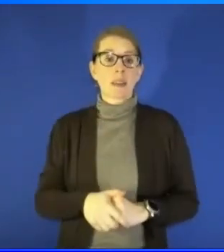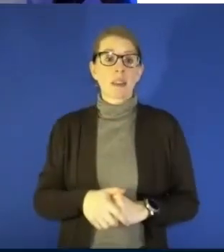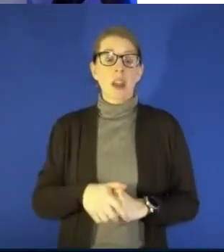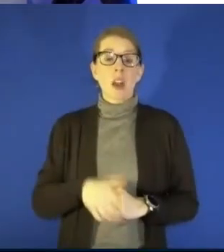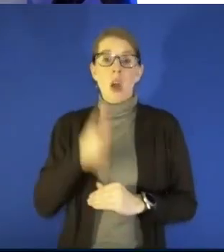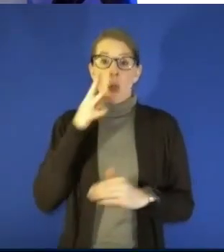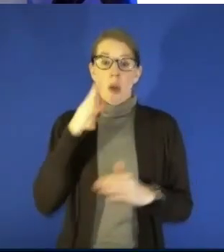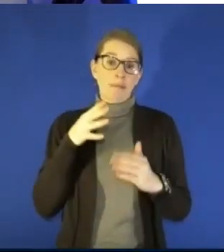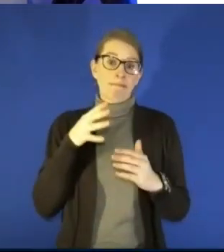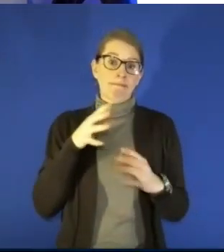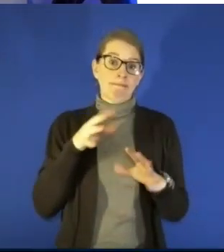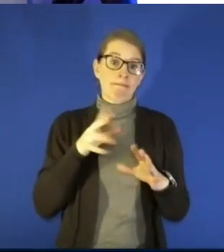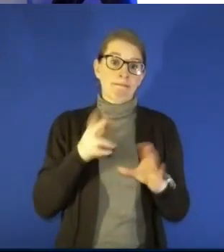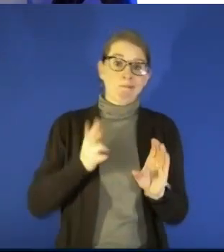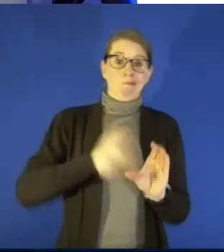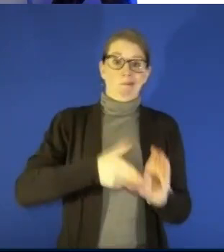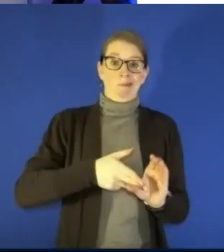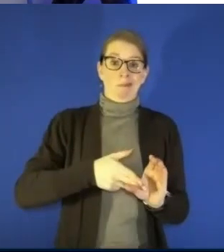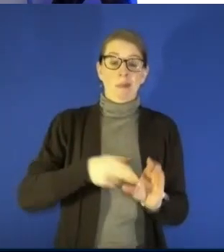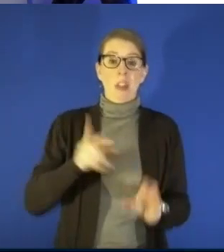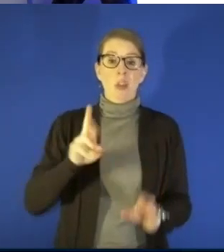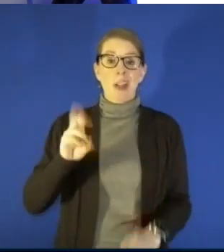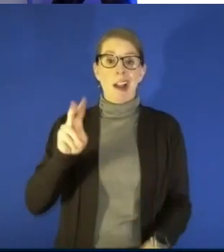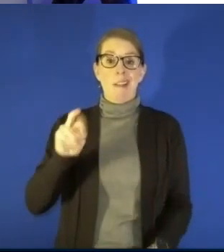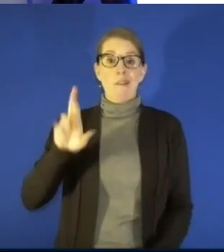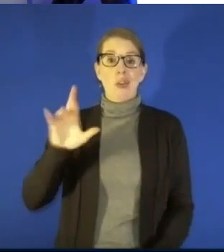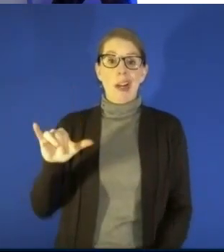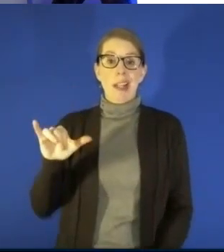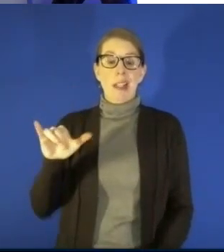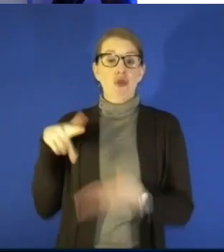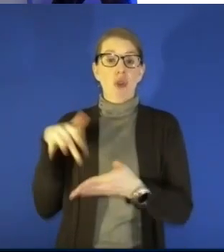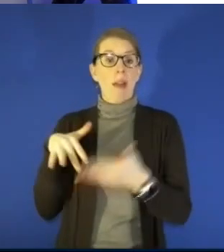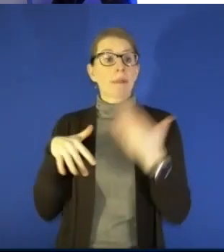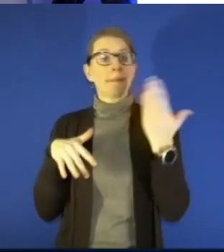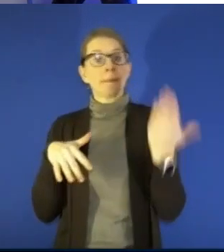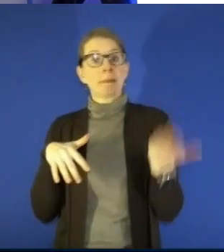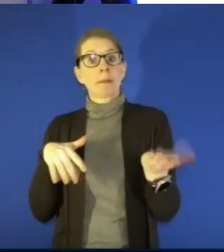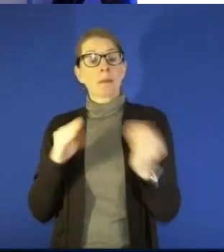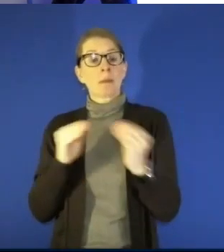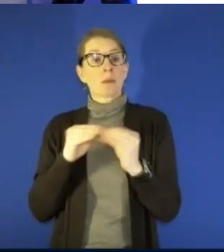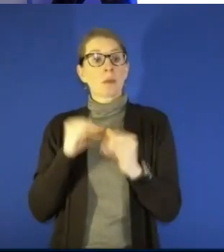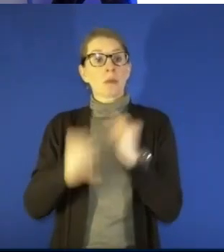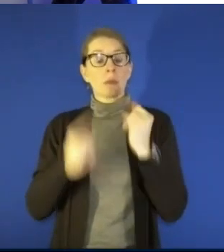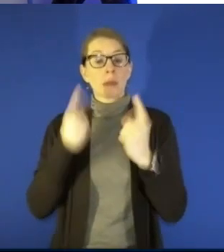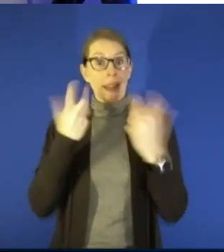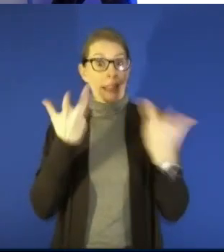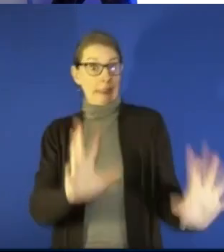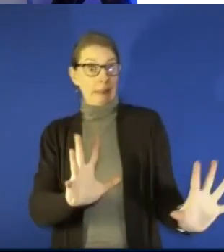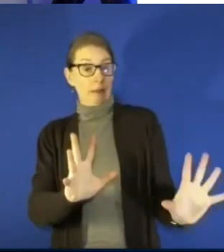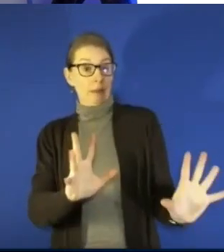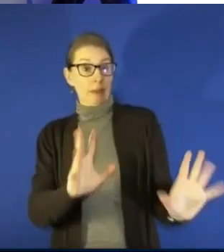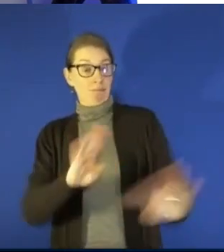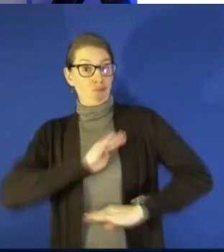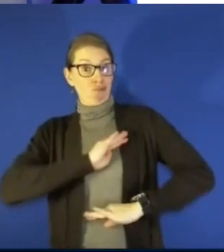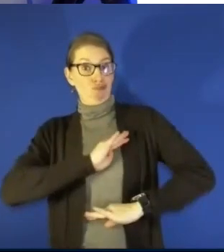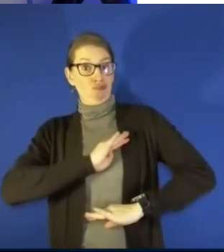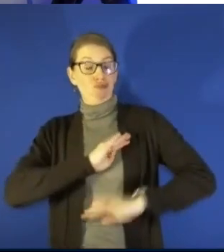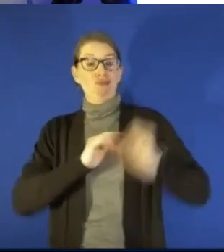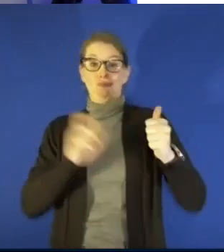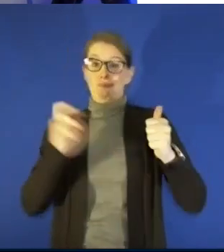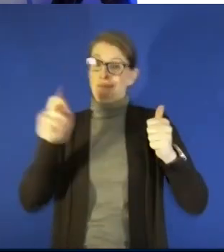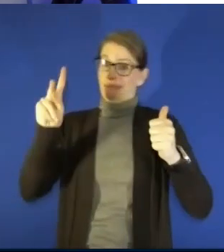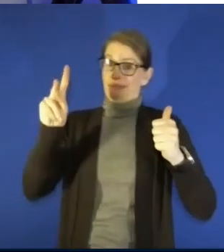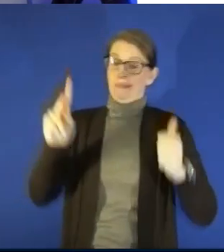appreciate you being here with us today. Any other final thoughts you want to share? Is that it? Are you good? I'm good. Okay. All